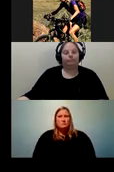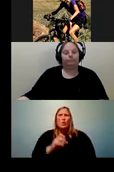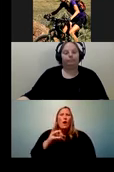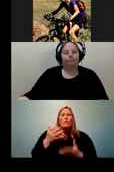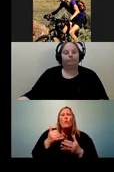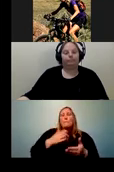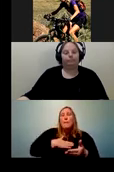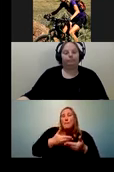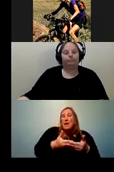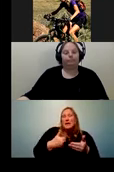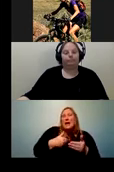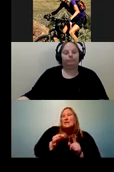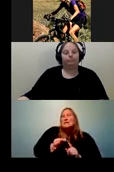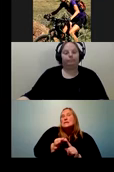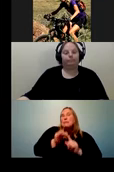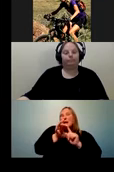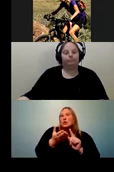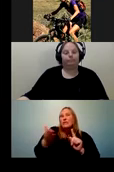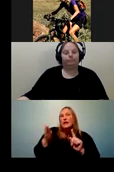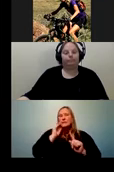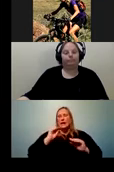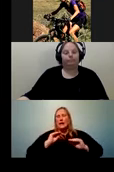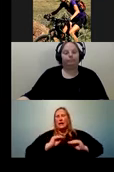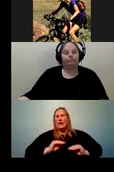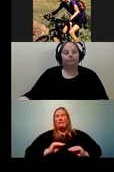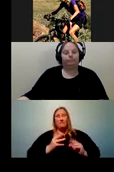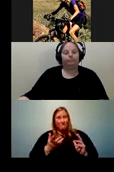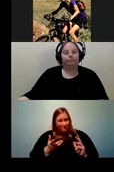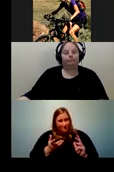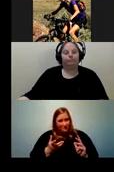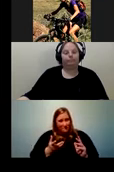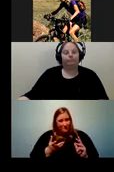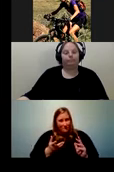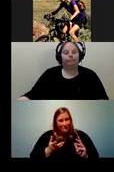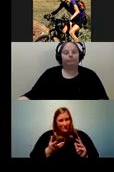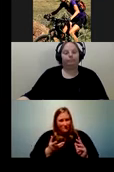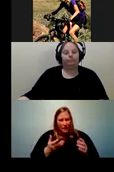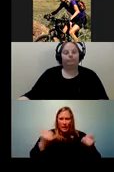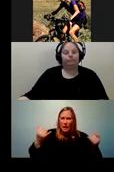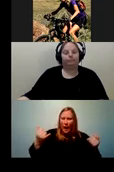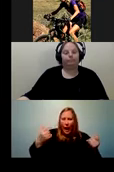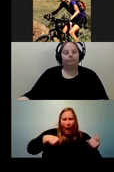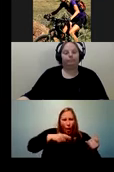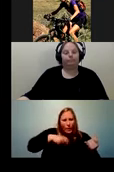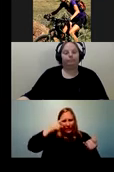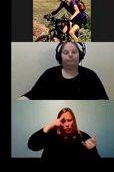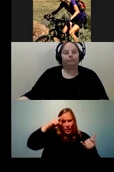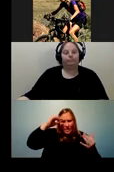Where are we going with all of this, right? This is the time when we need to be having more critical thinking, not